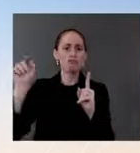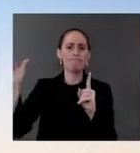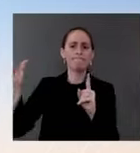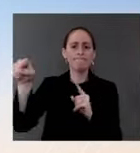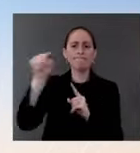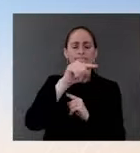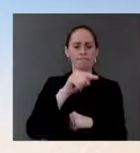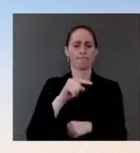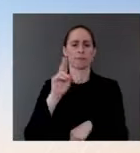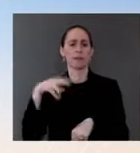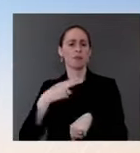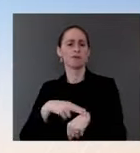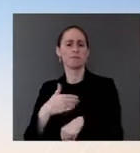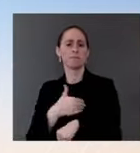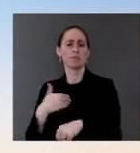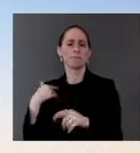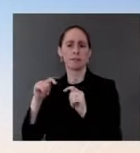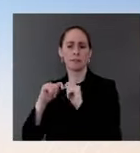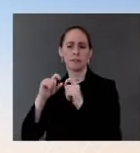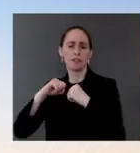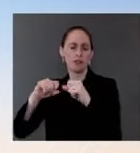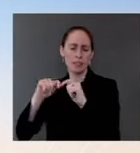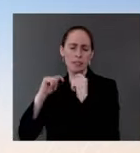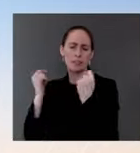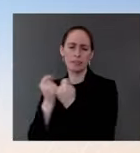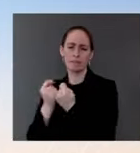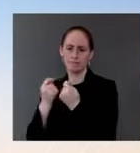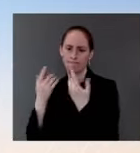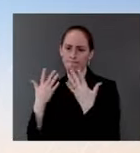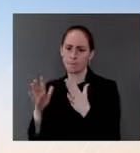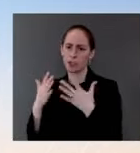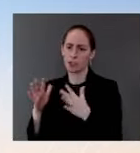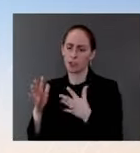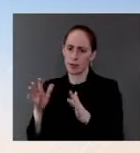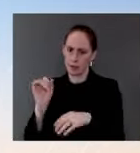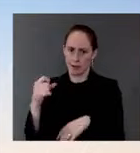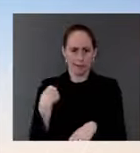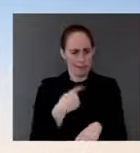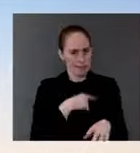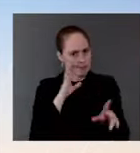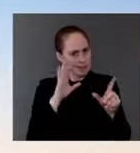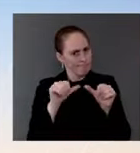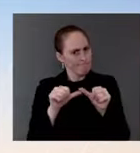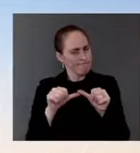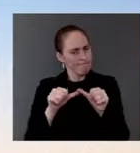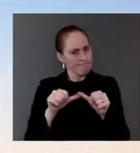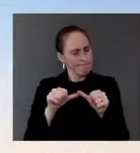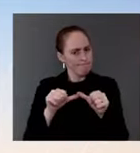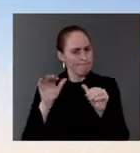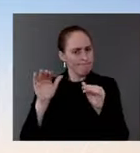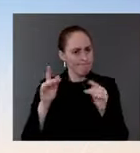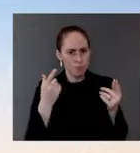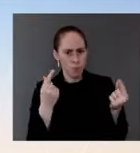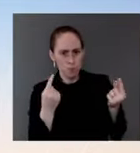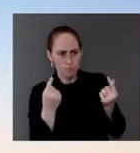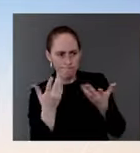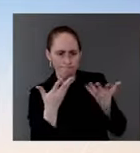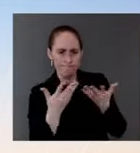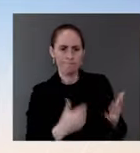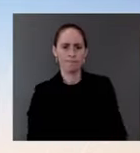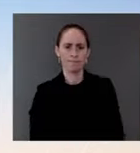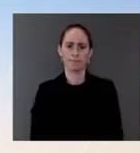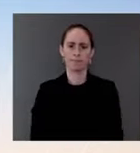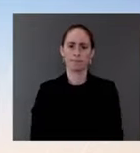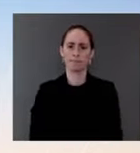all families of individuals who are held overseas. It's our standard practice not to share specific details about any